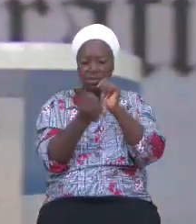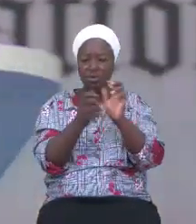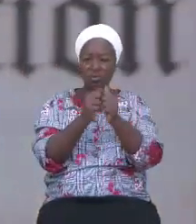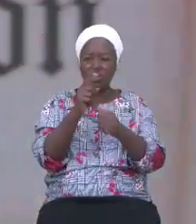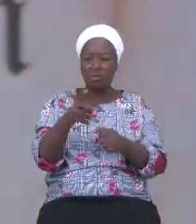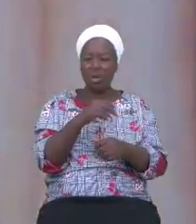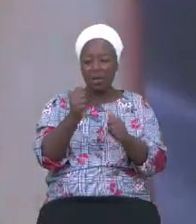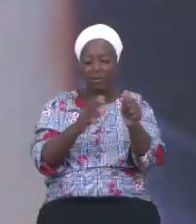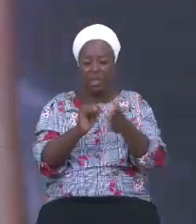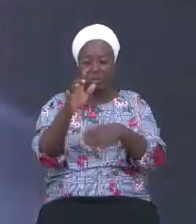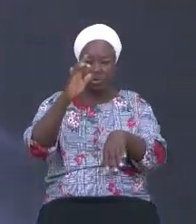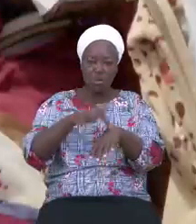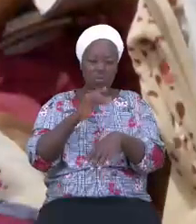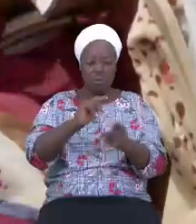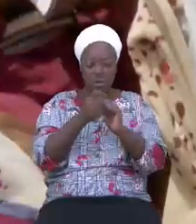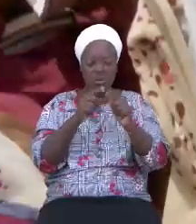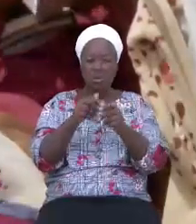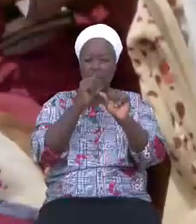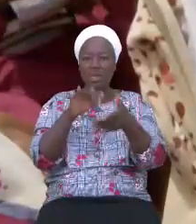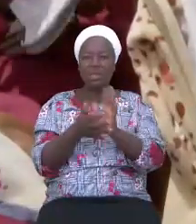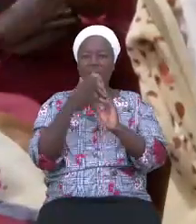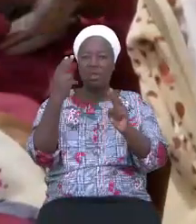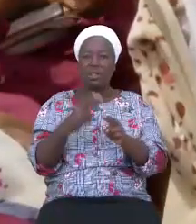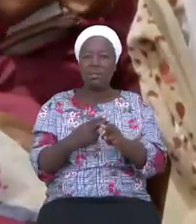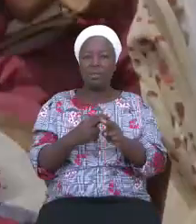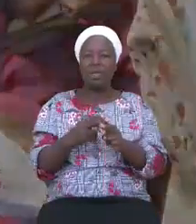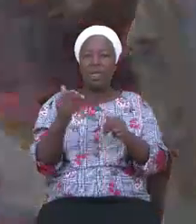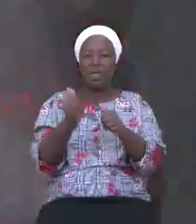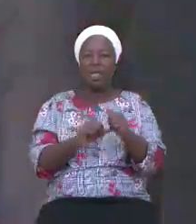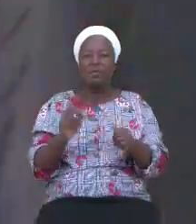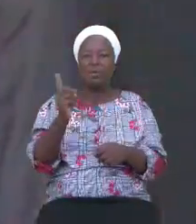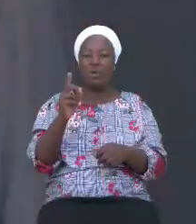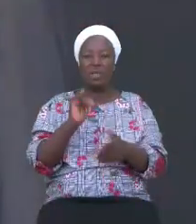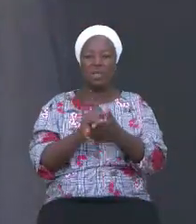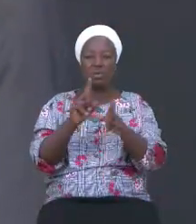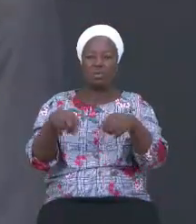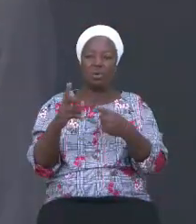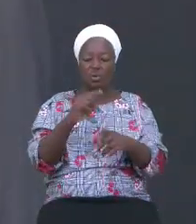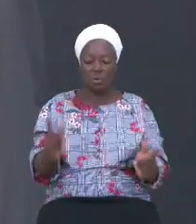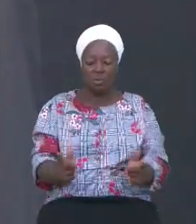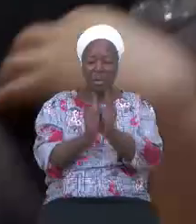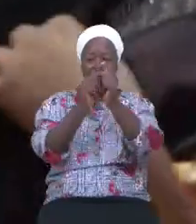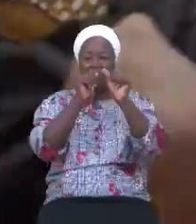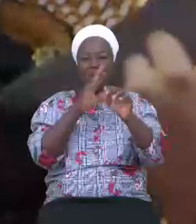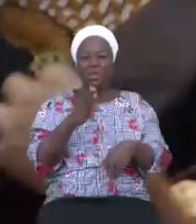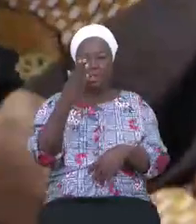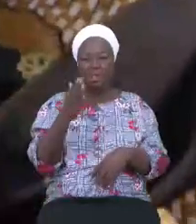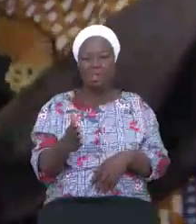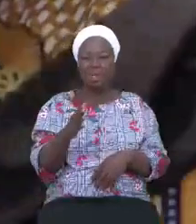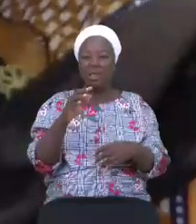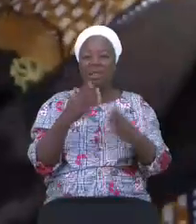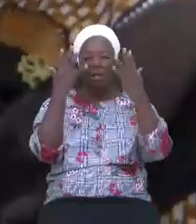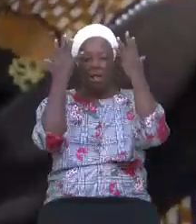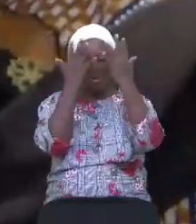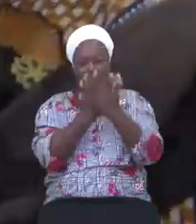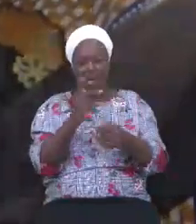you touch will turn to blessing. Everywhere you go, you'll meet blessing there. Darkness